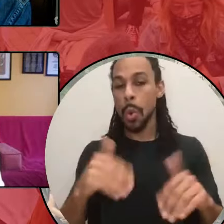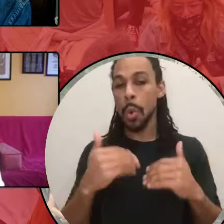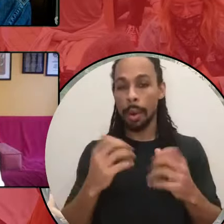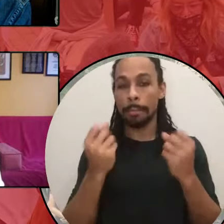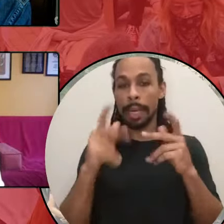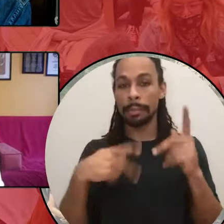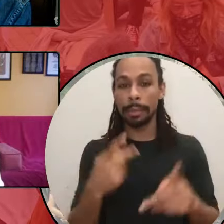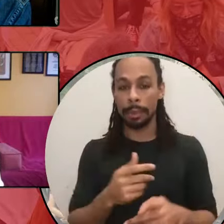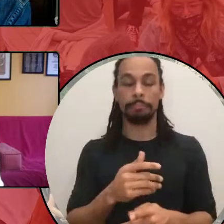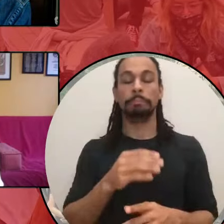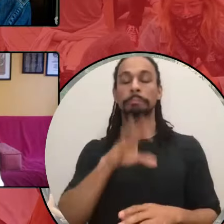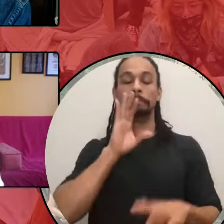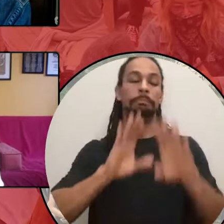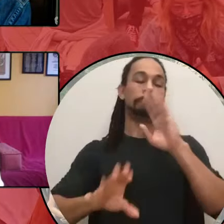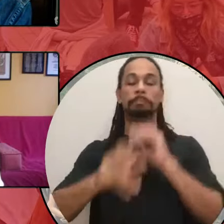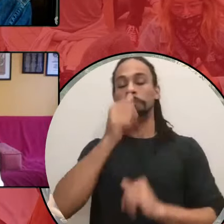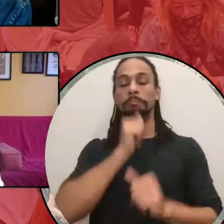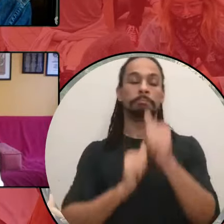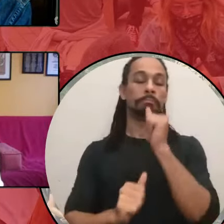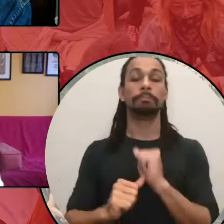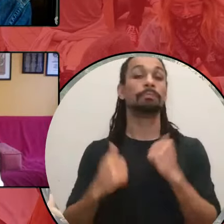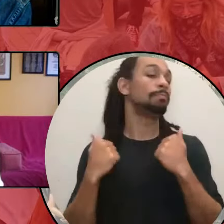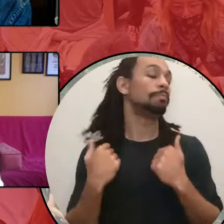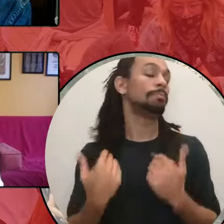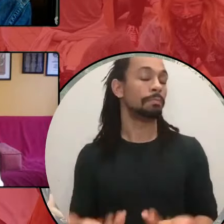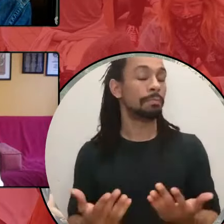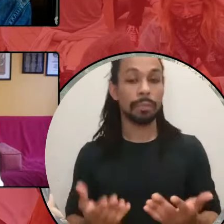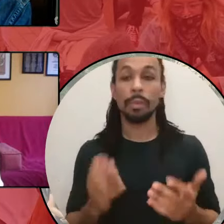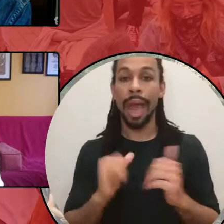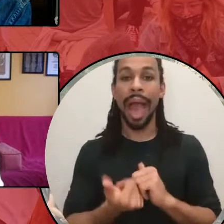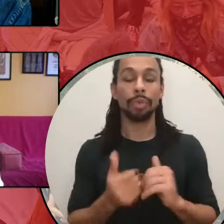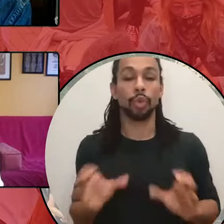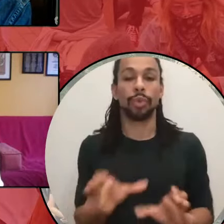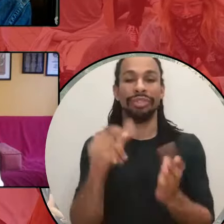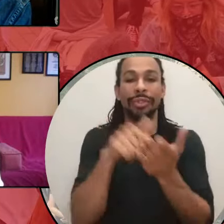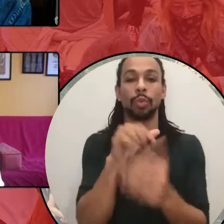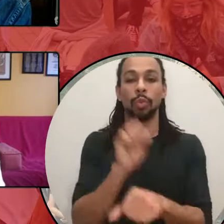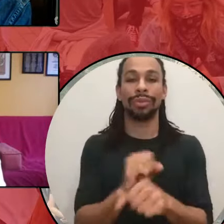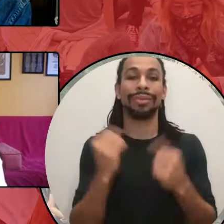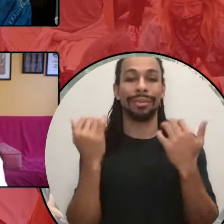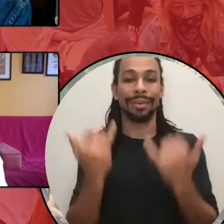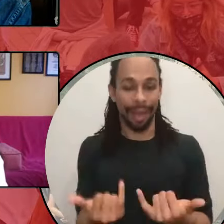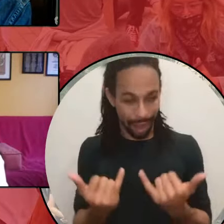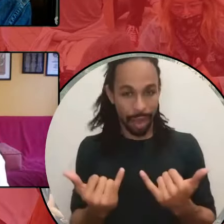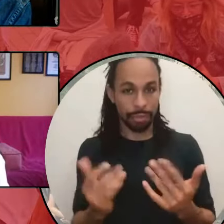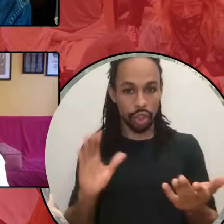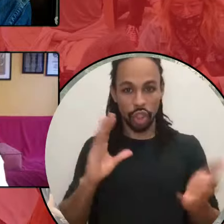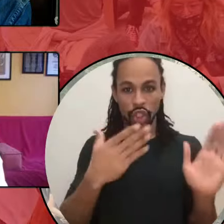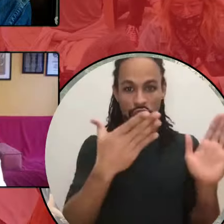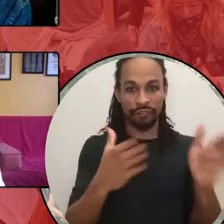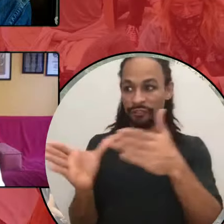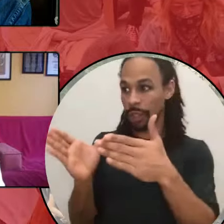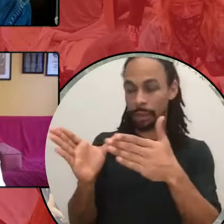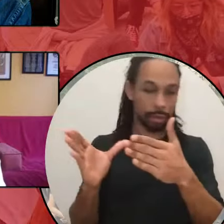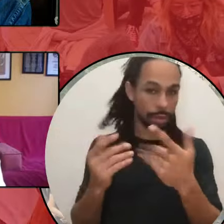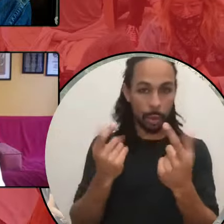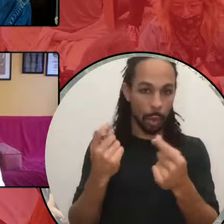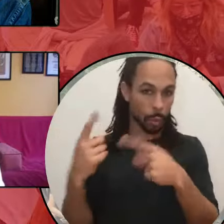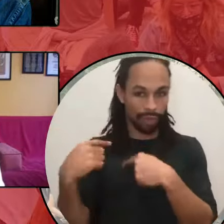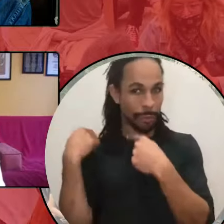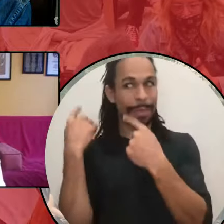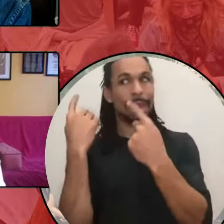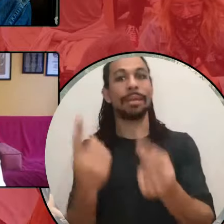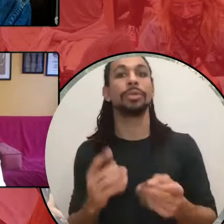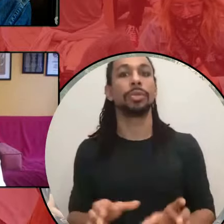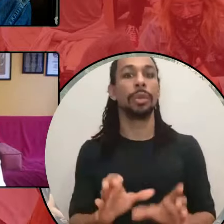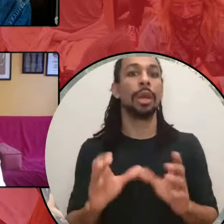does doing this work now shift how it's done? What are the lessons? Like, what do people take forward now that we